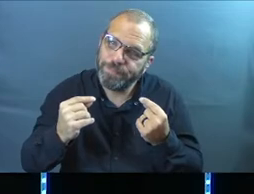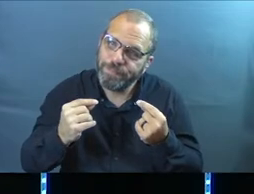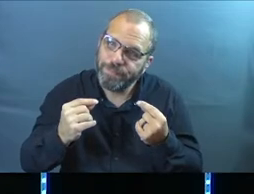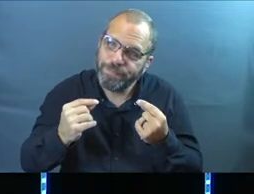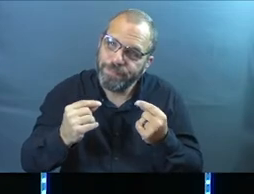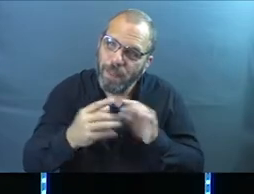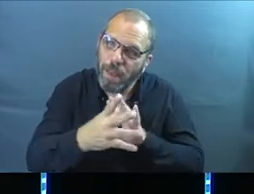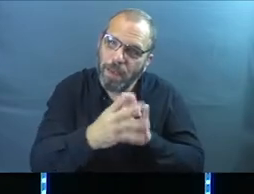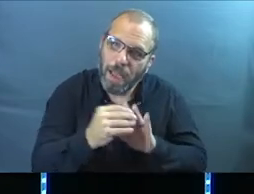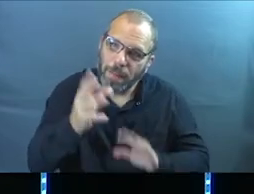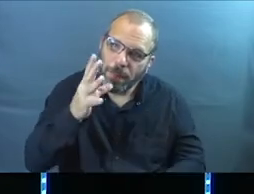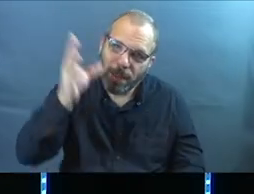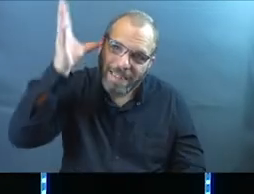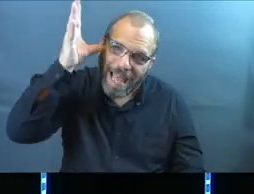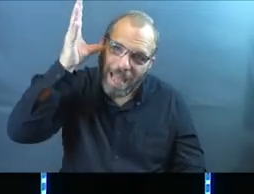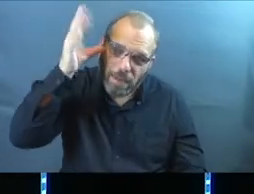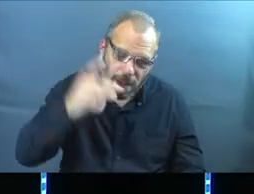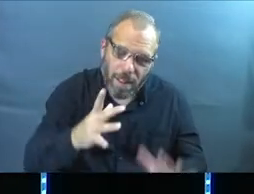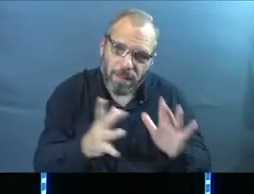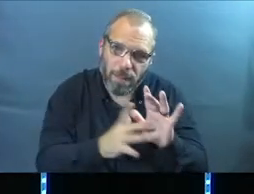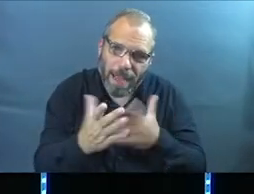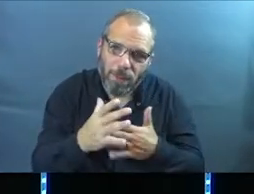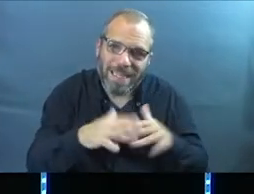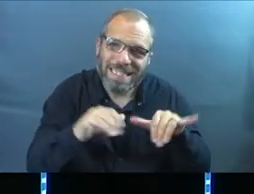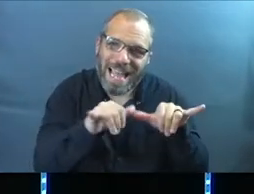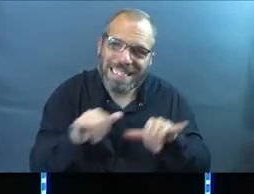The Bible is our standard.